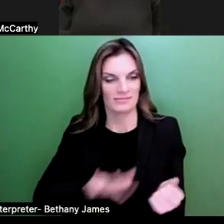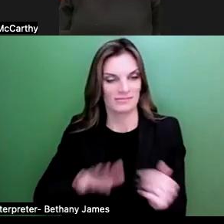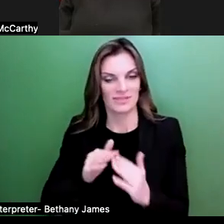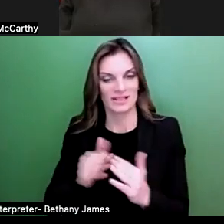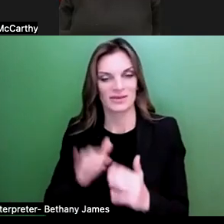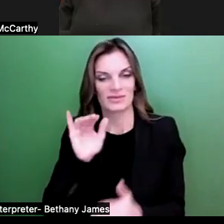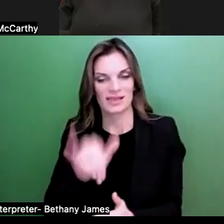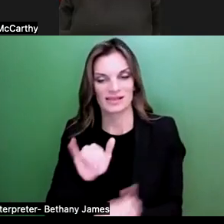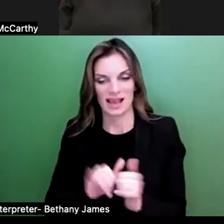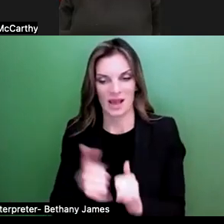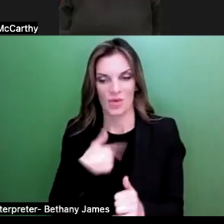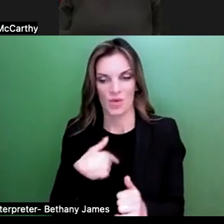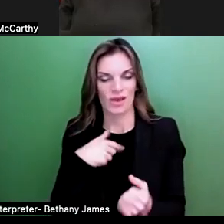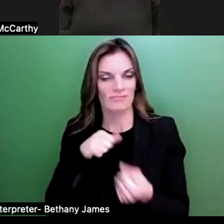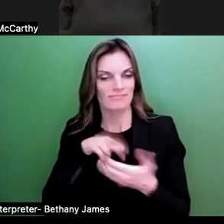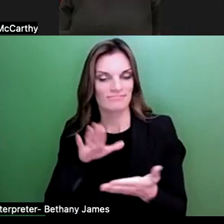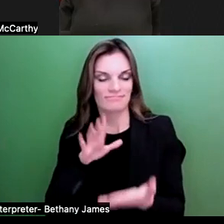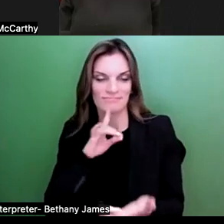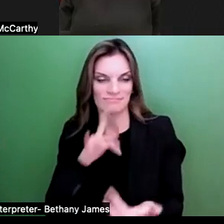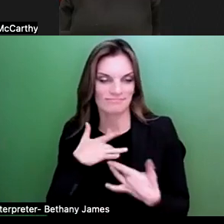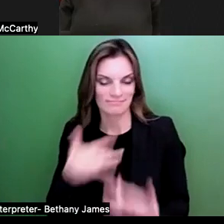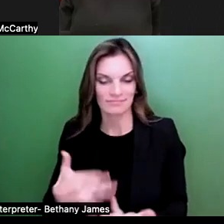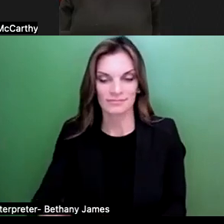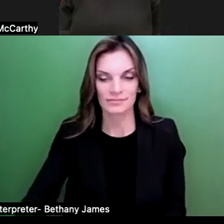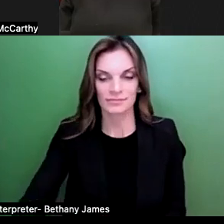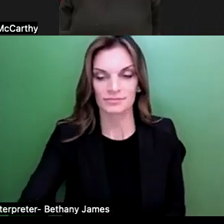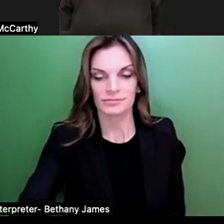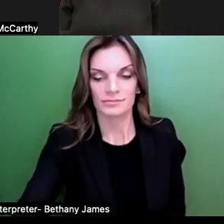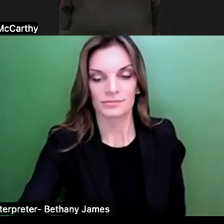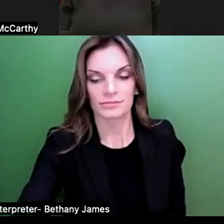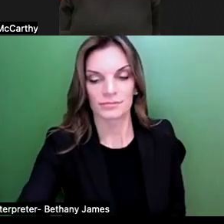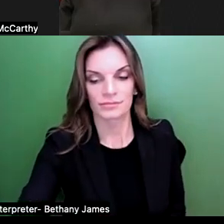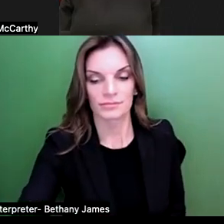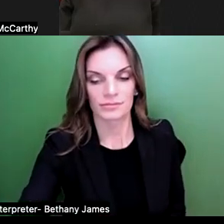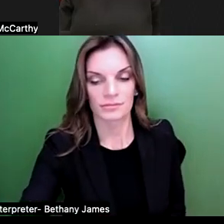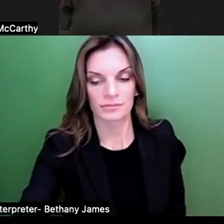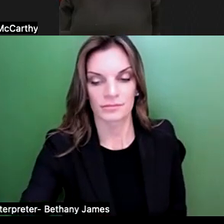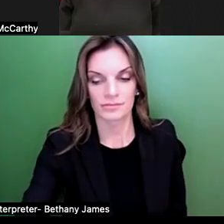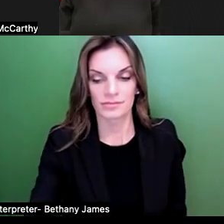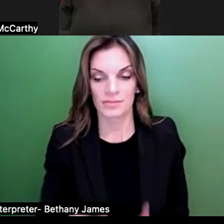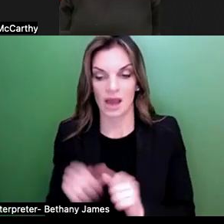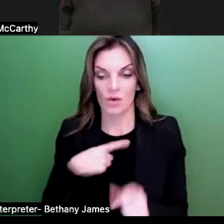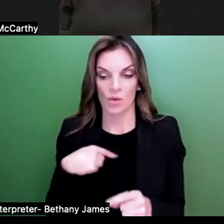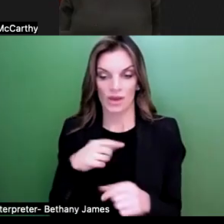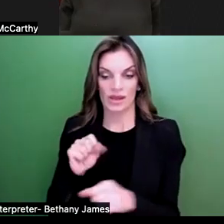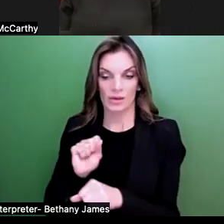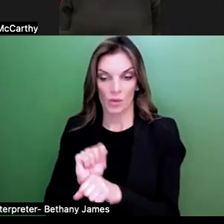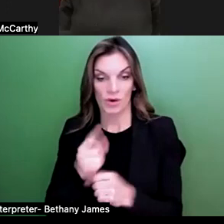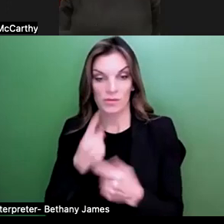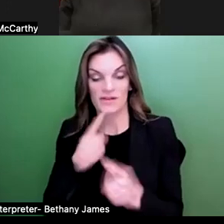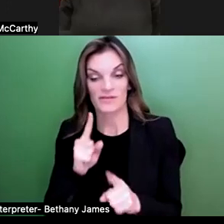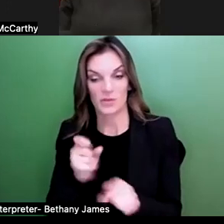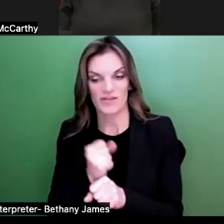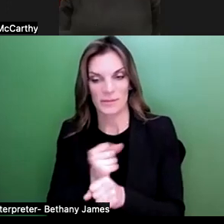kind of the way Tarrytown is in a lot of ways. So in terms of how do we work productively, I think decisions need to be